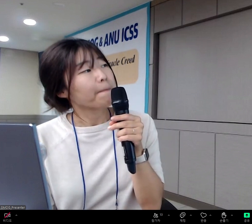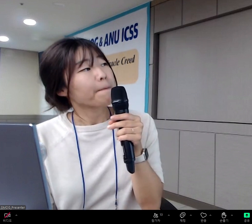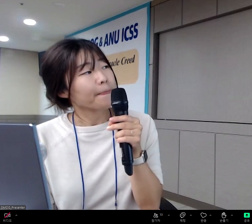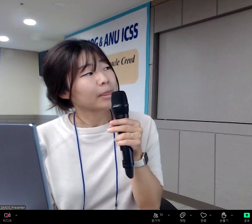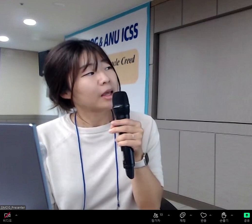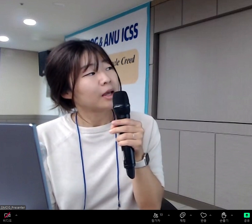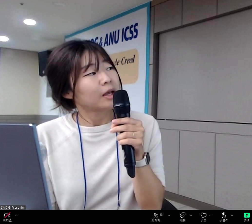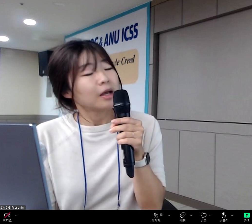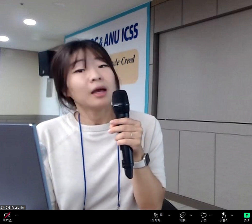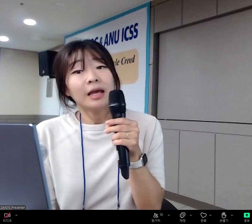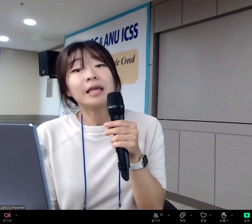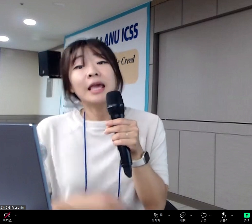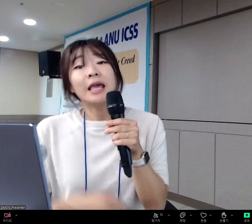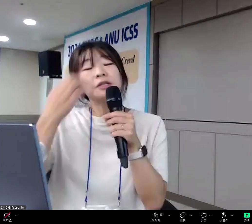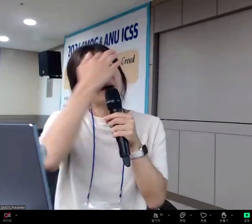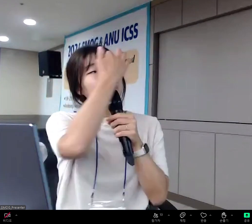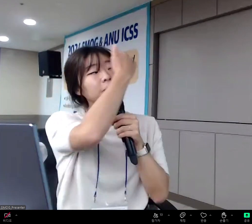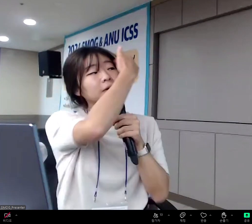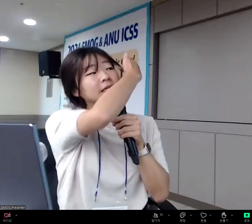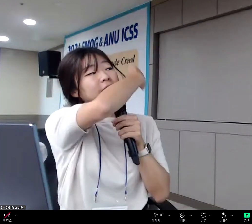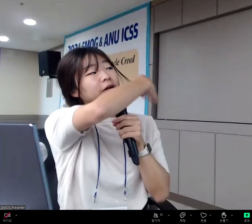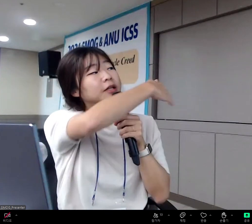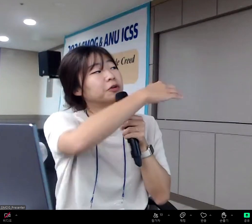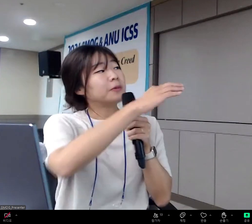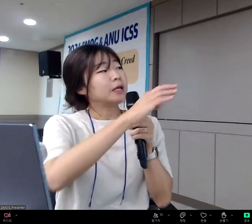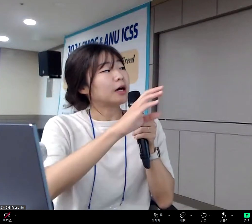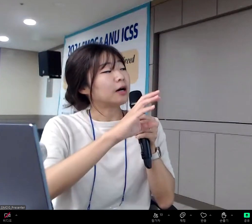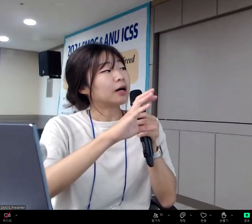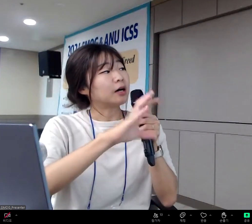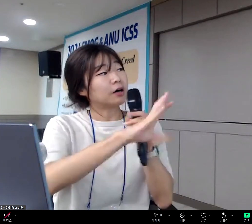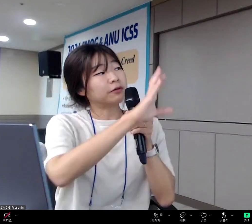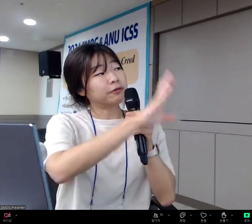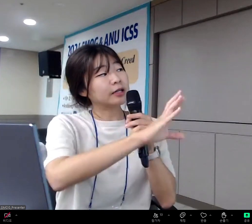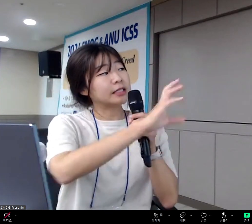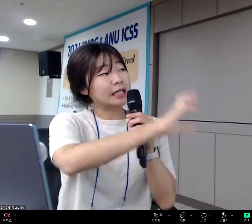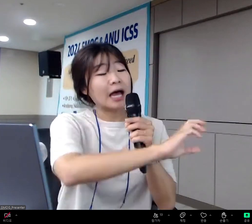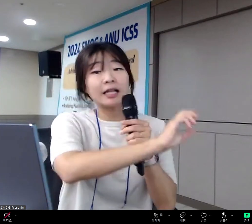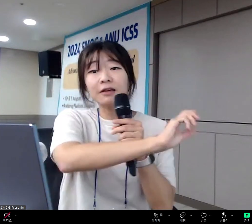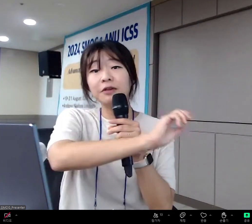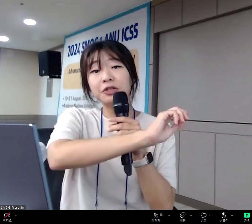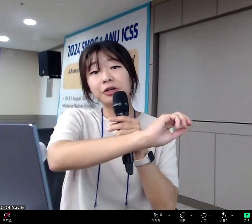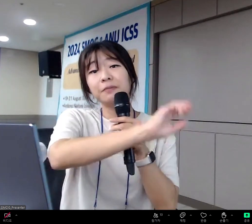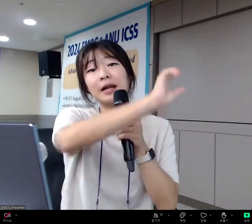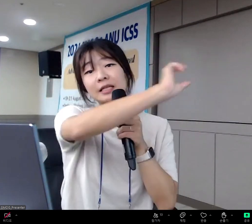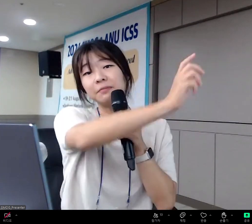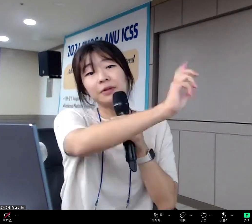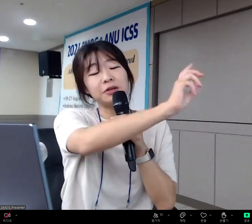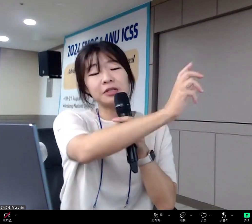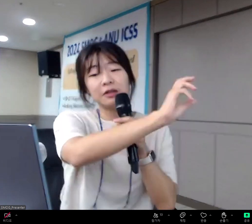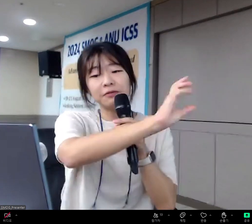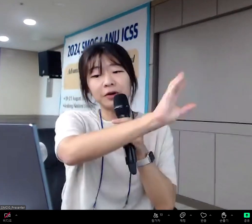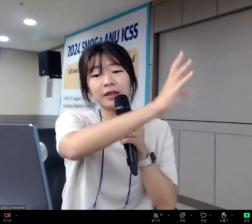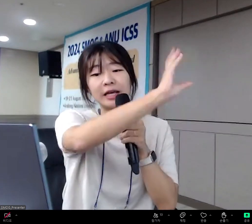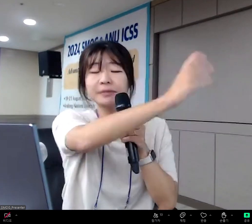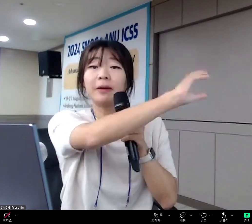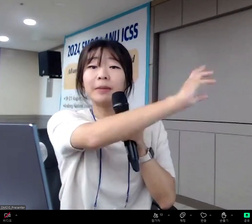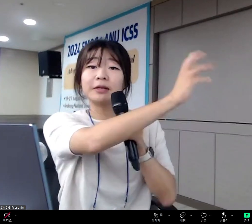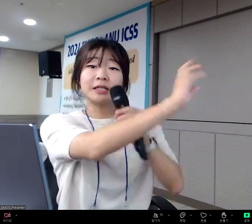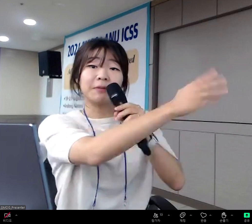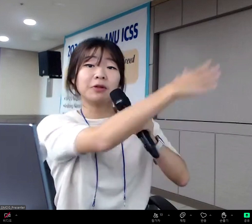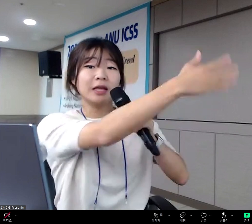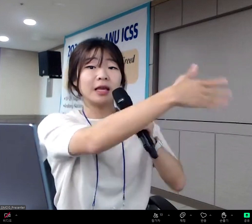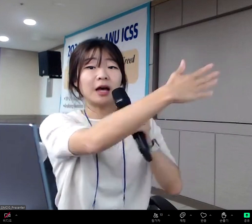minus loc. Yeah, so I don't consider it to be a real syntactic feature. feature, but I simply used it for the